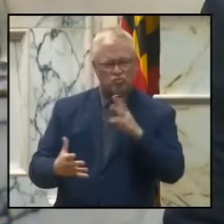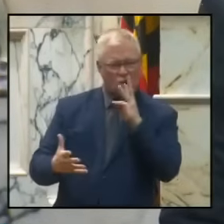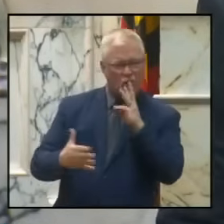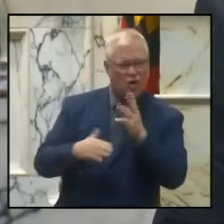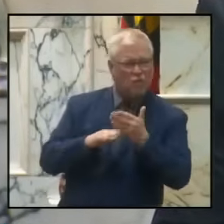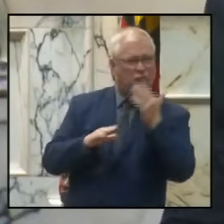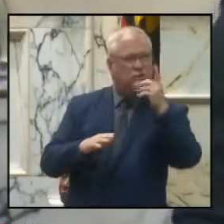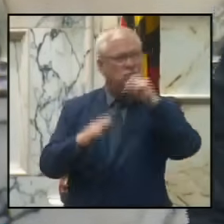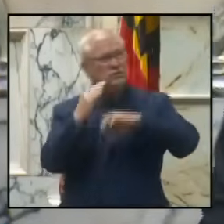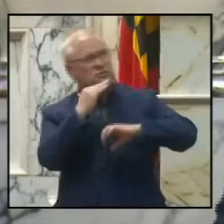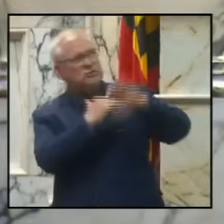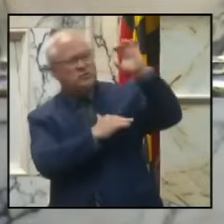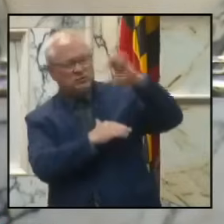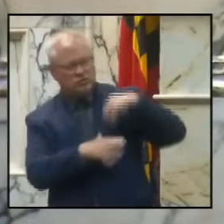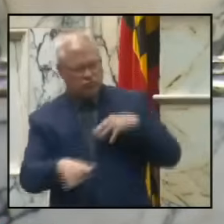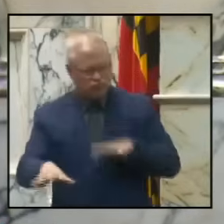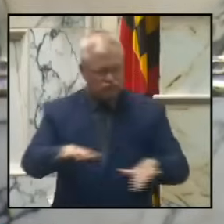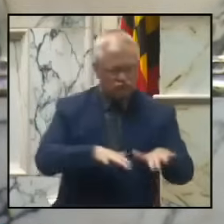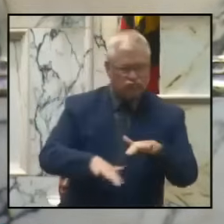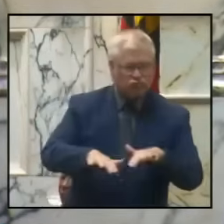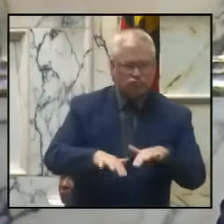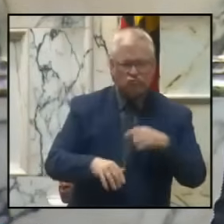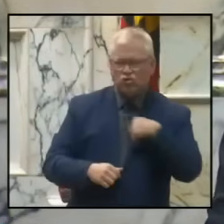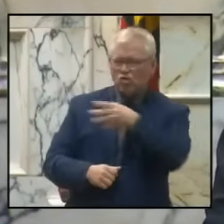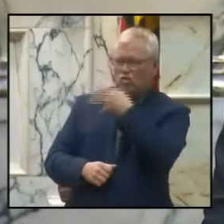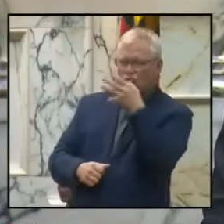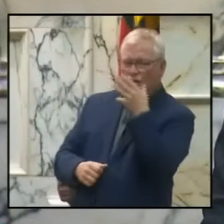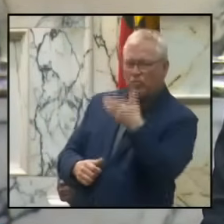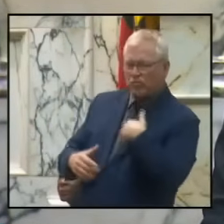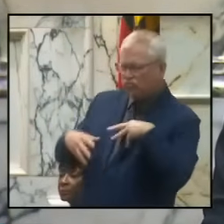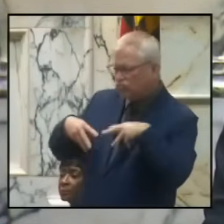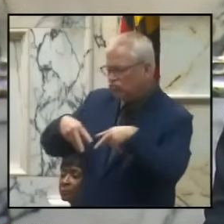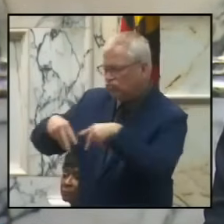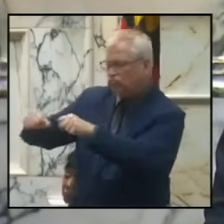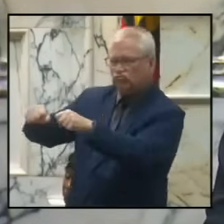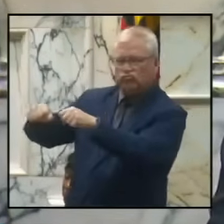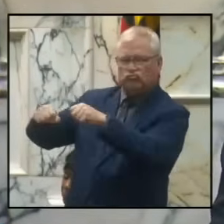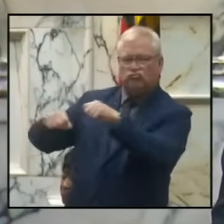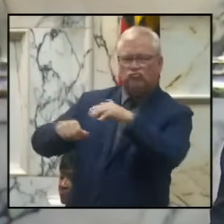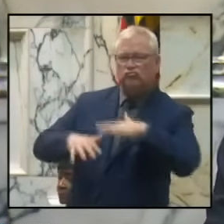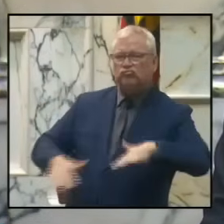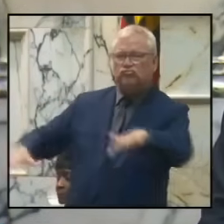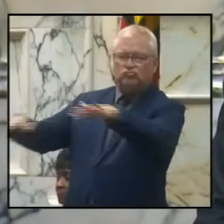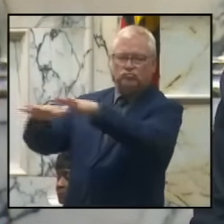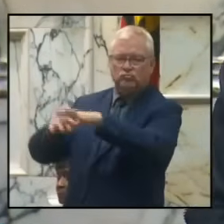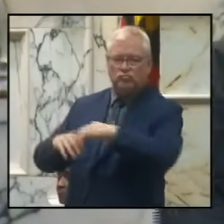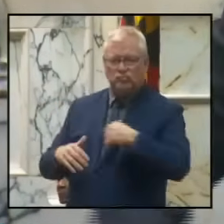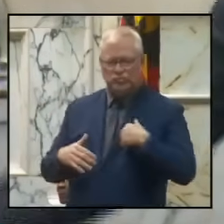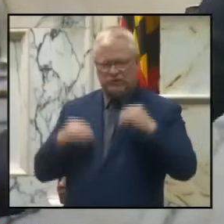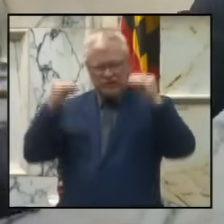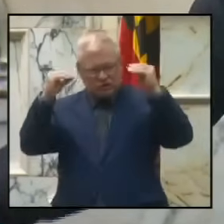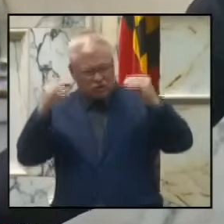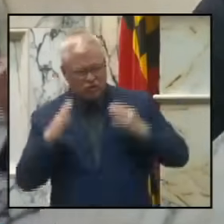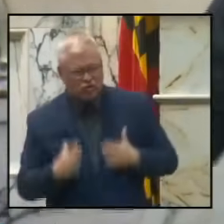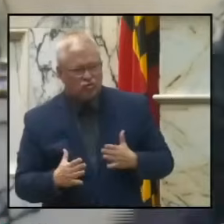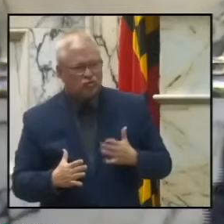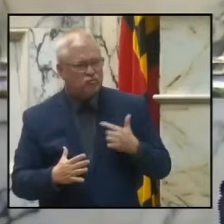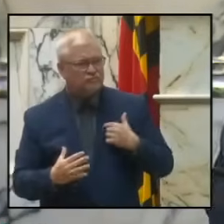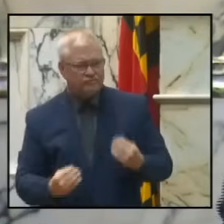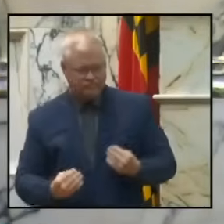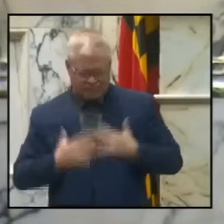are the farmer who is tilling the land. We are the teacher who's inspiring their